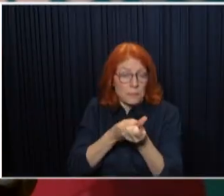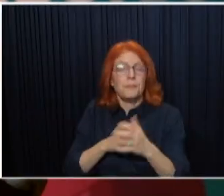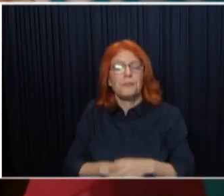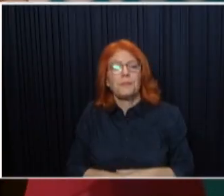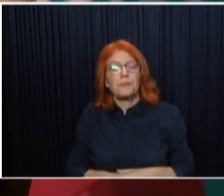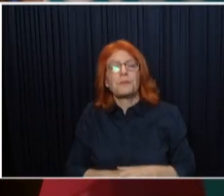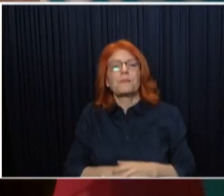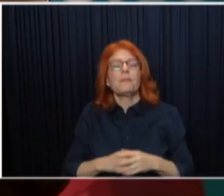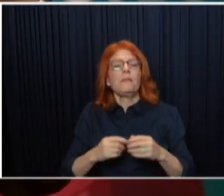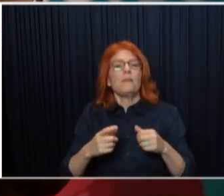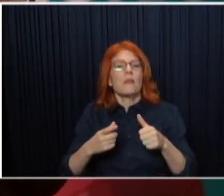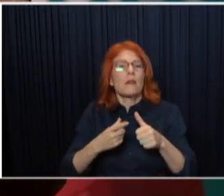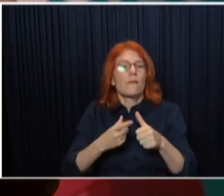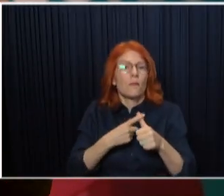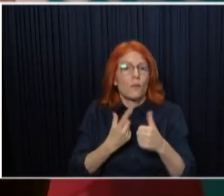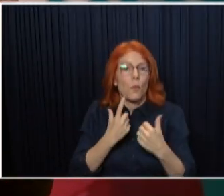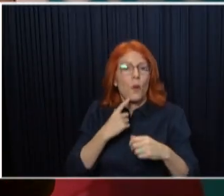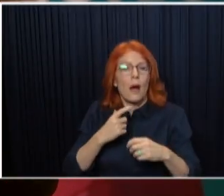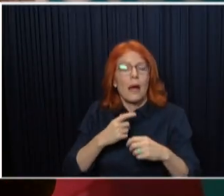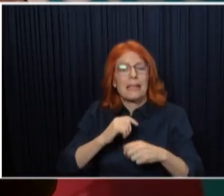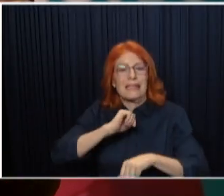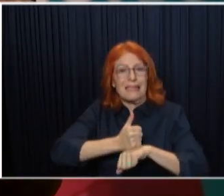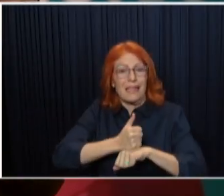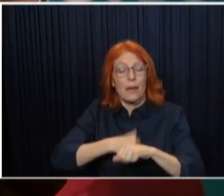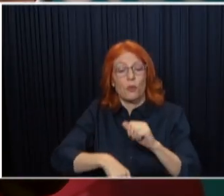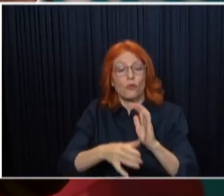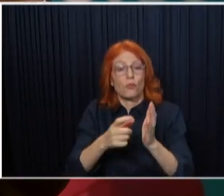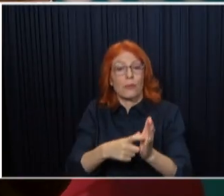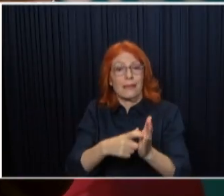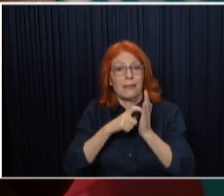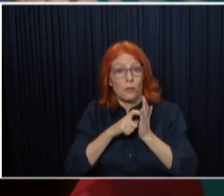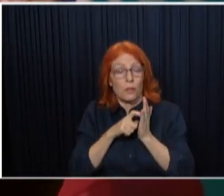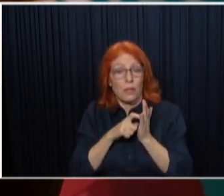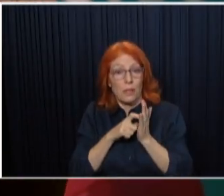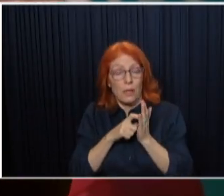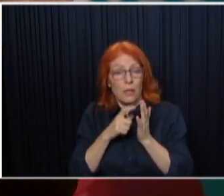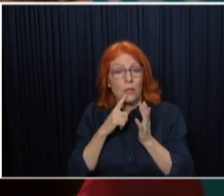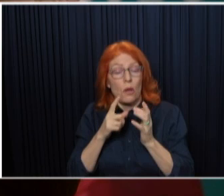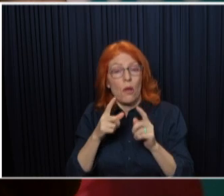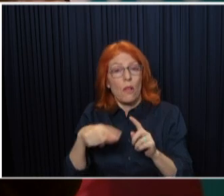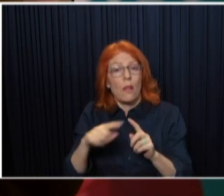Set down criteria so that they become